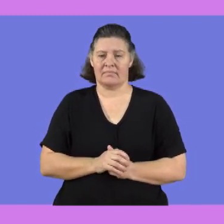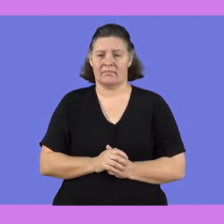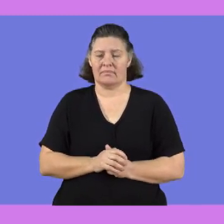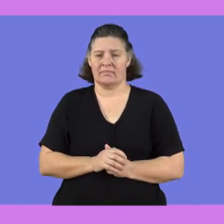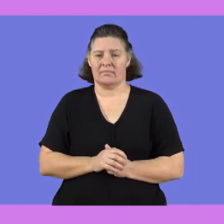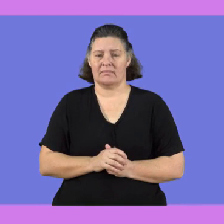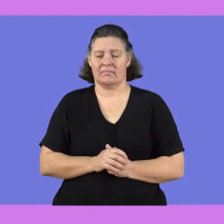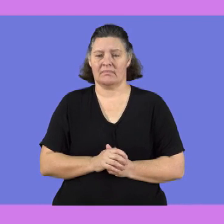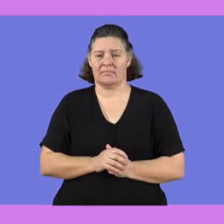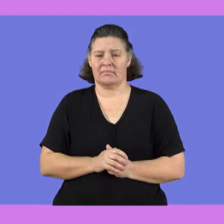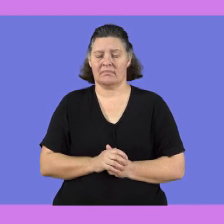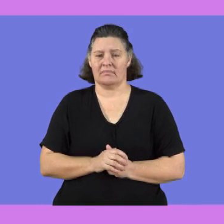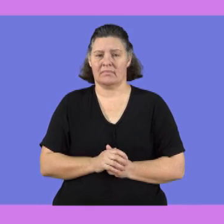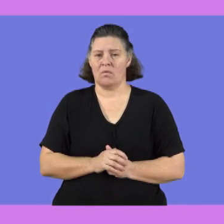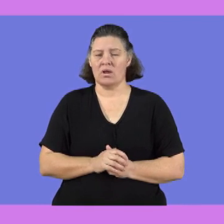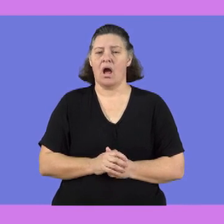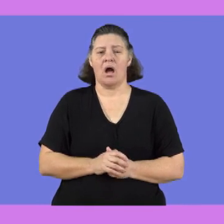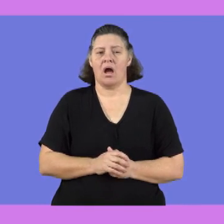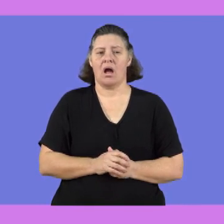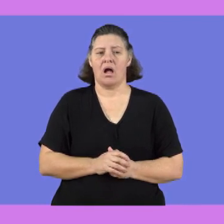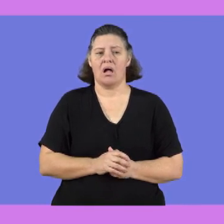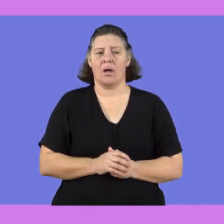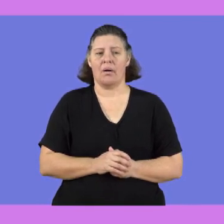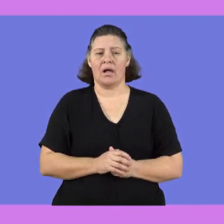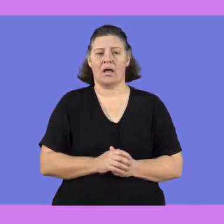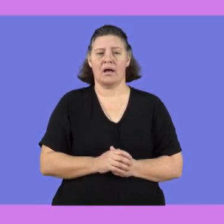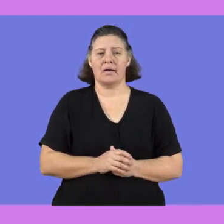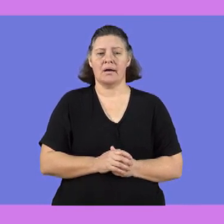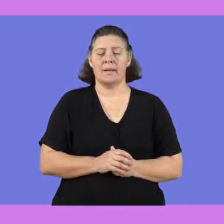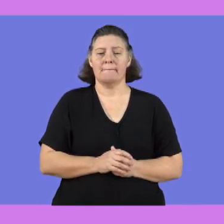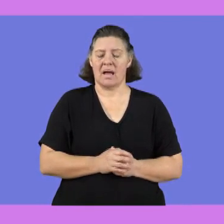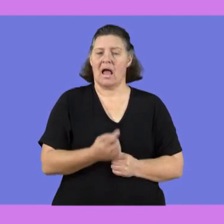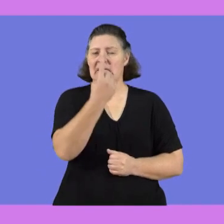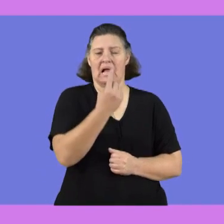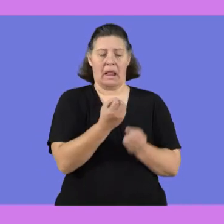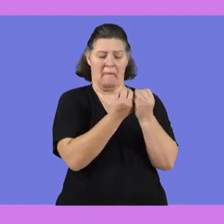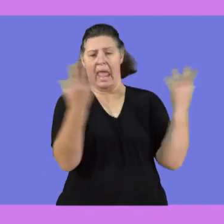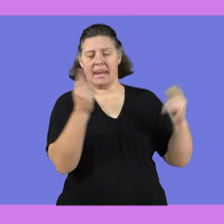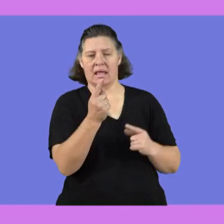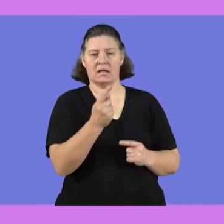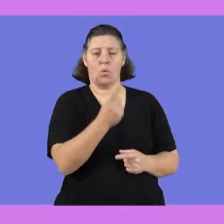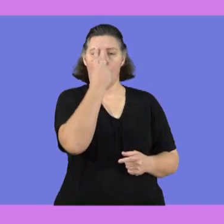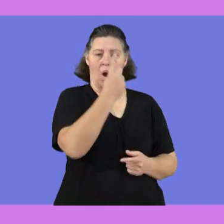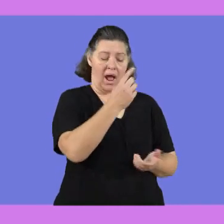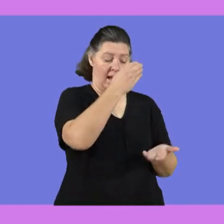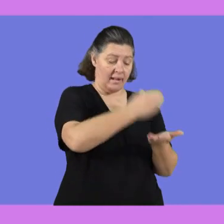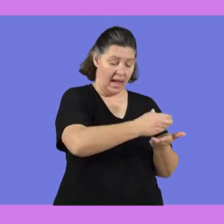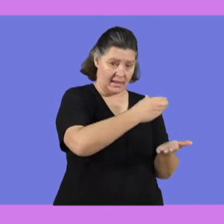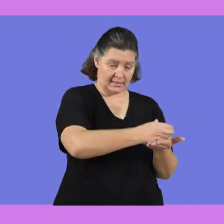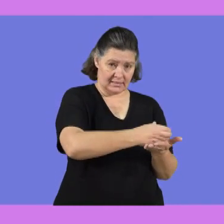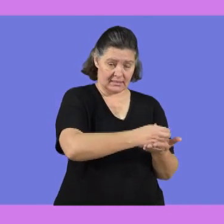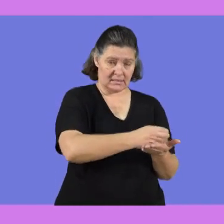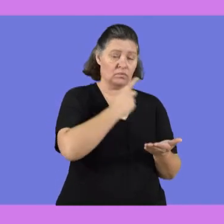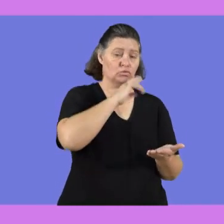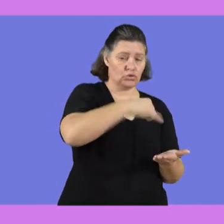glasses of water. Actually, we should put that in plural, of water. That is your